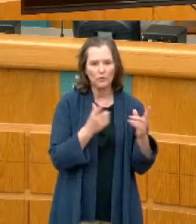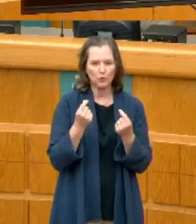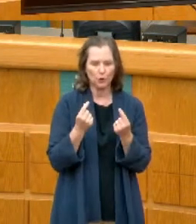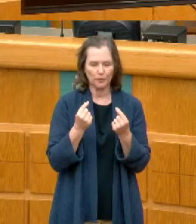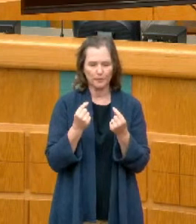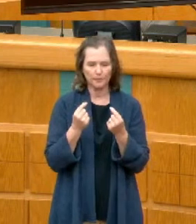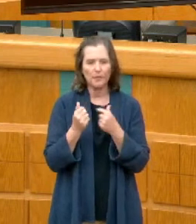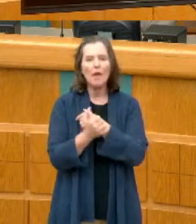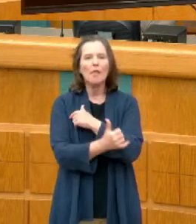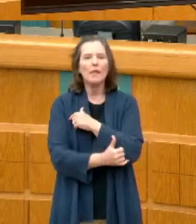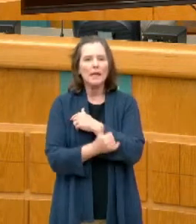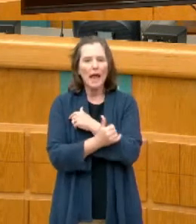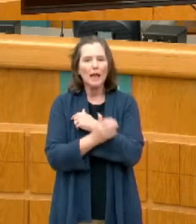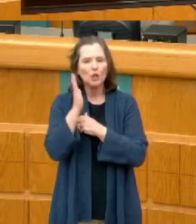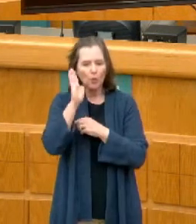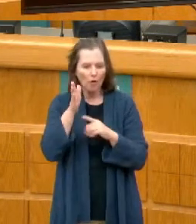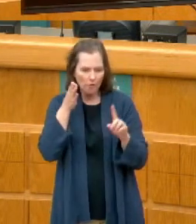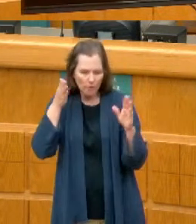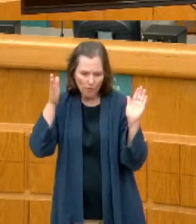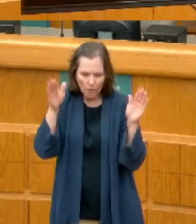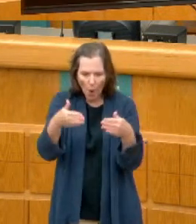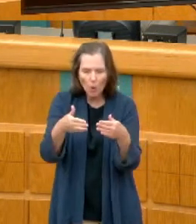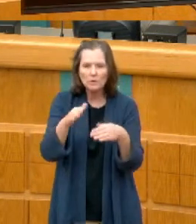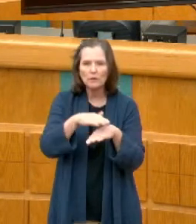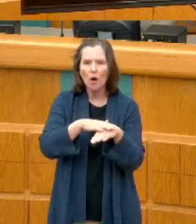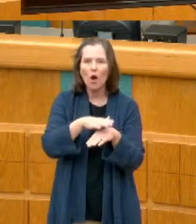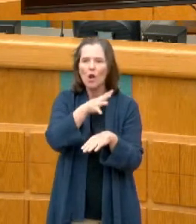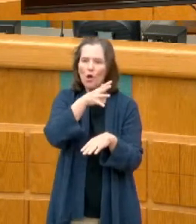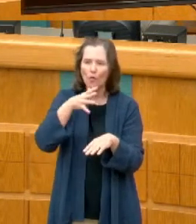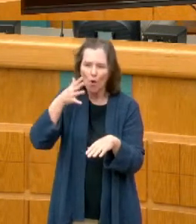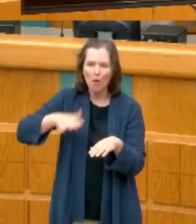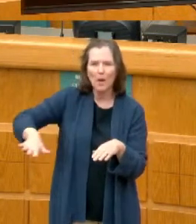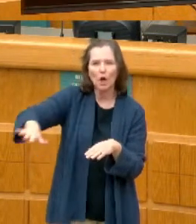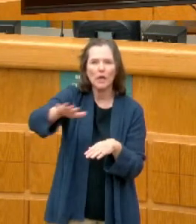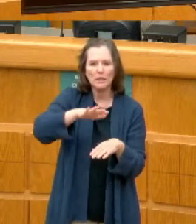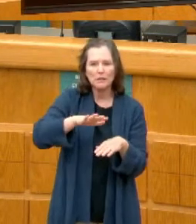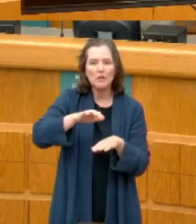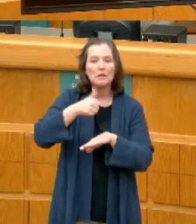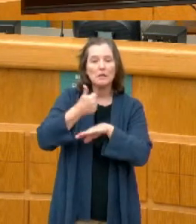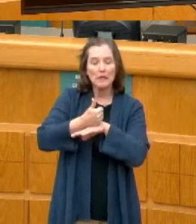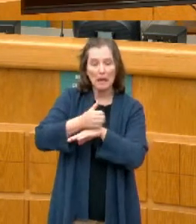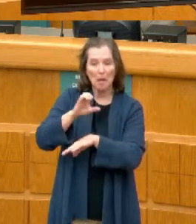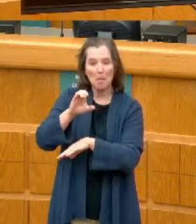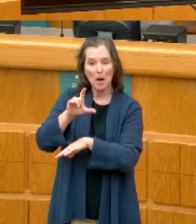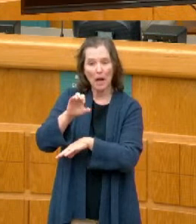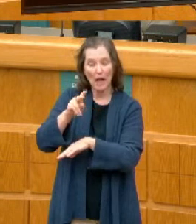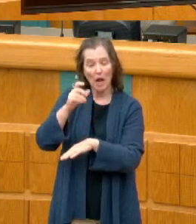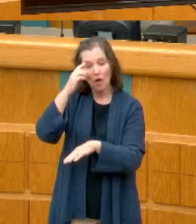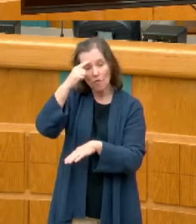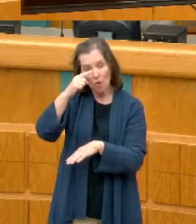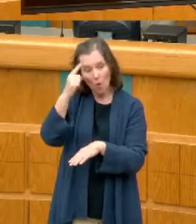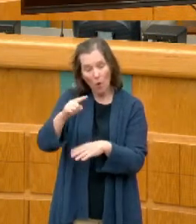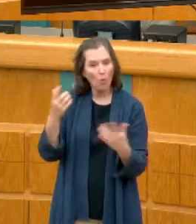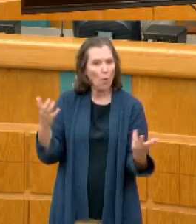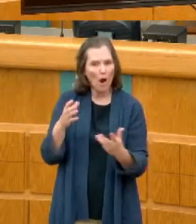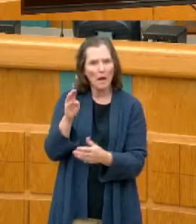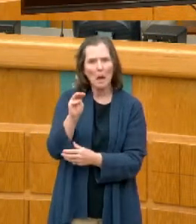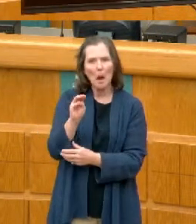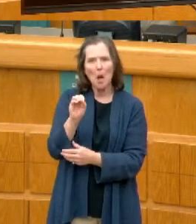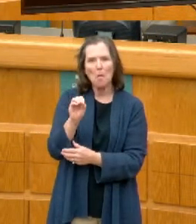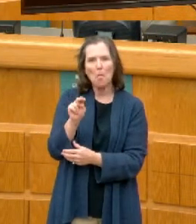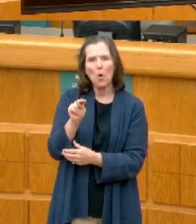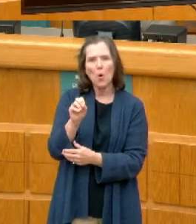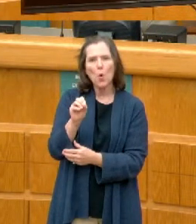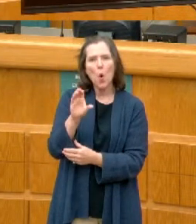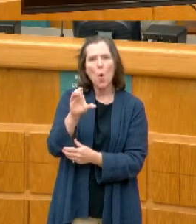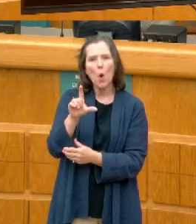in the crossroads and the rural communities, on setting up monoclonal antibody clinics. Do you remember that the monoclonal antibodies